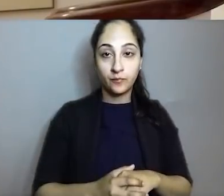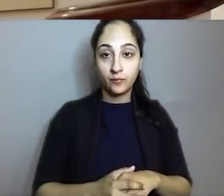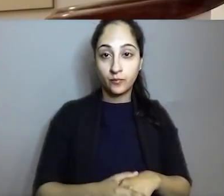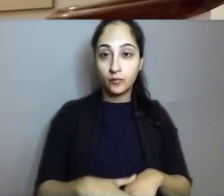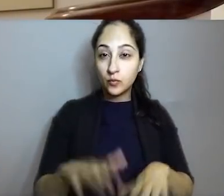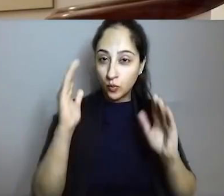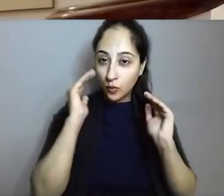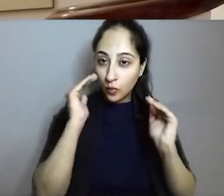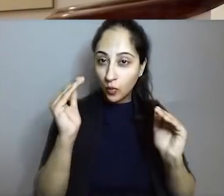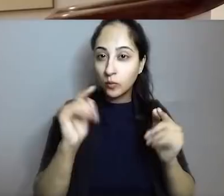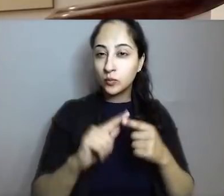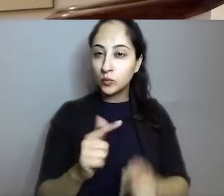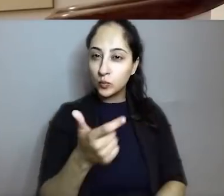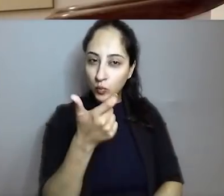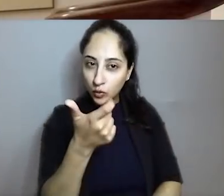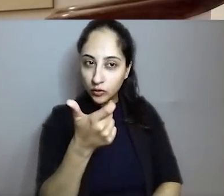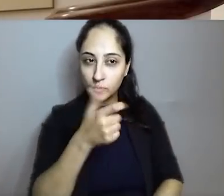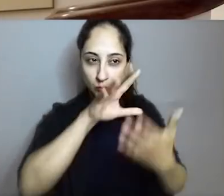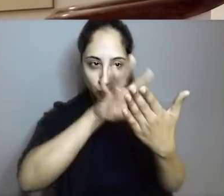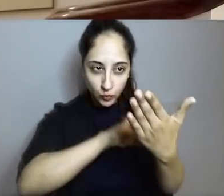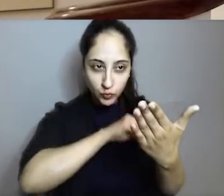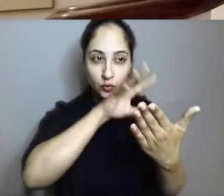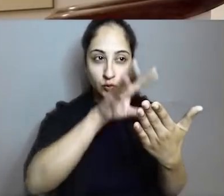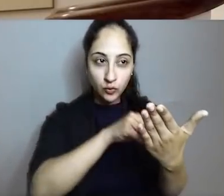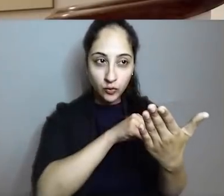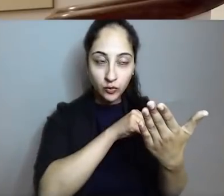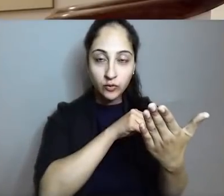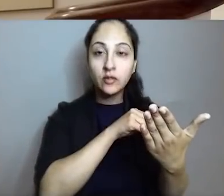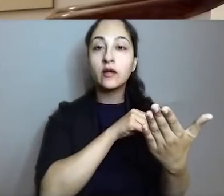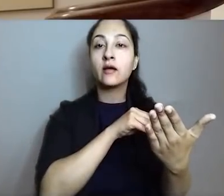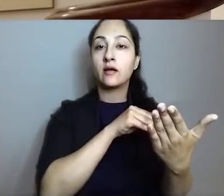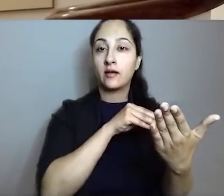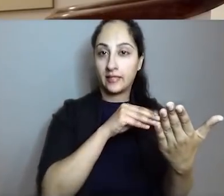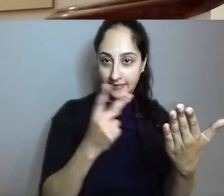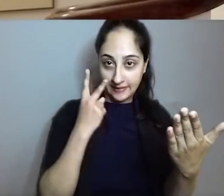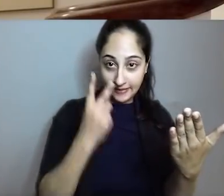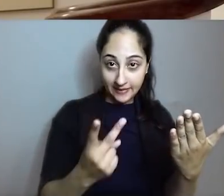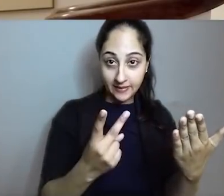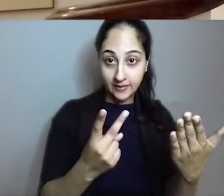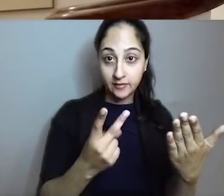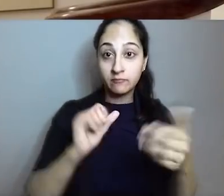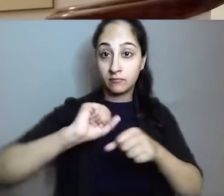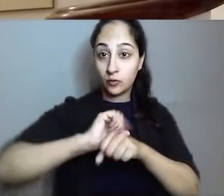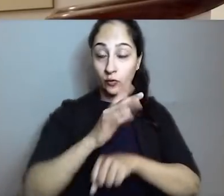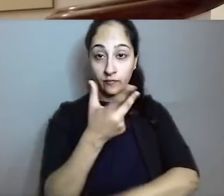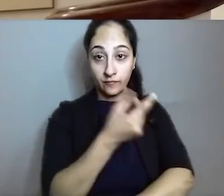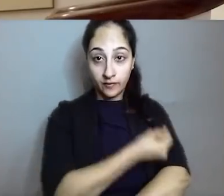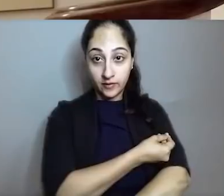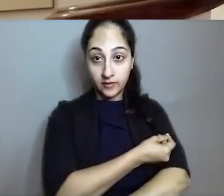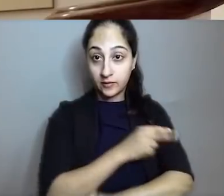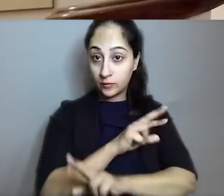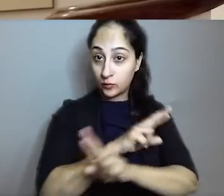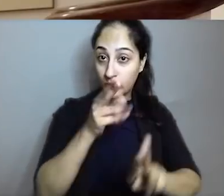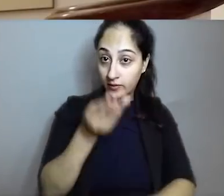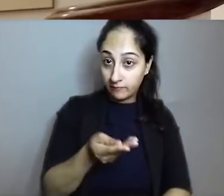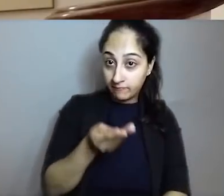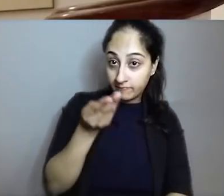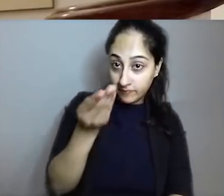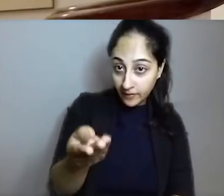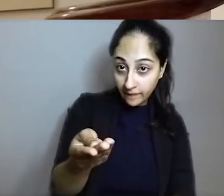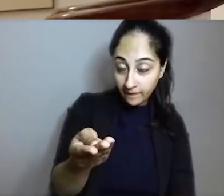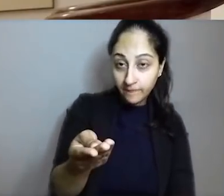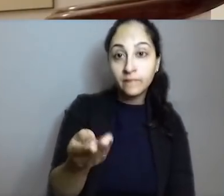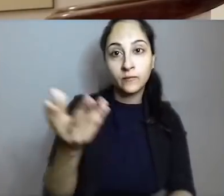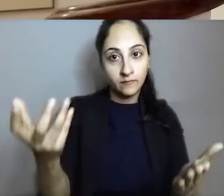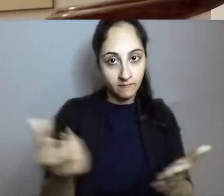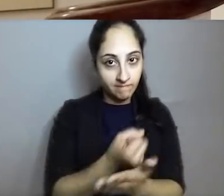the time to learn and understand why it is so important that when the vaccine is available to you,